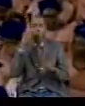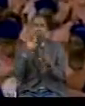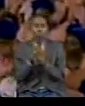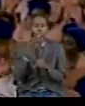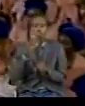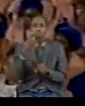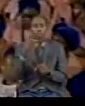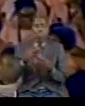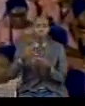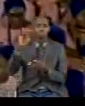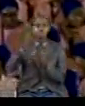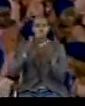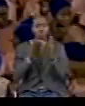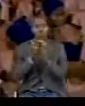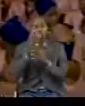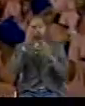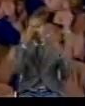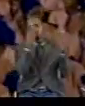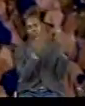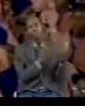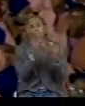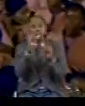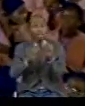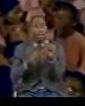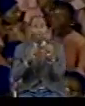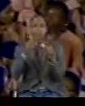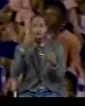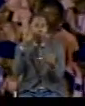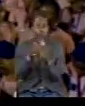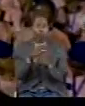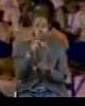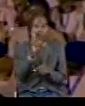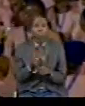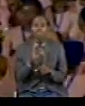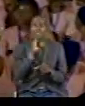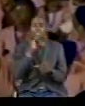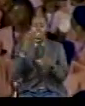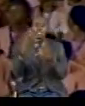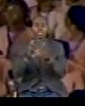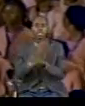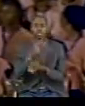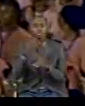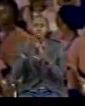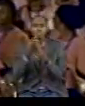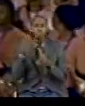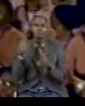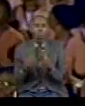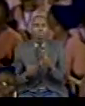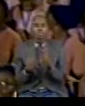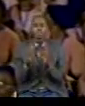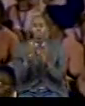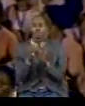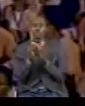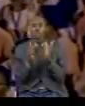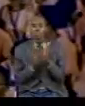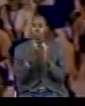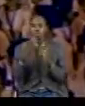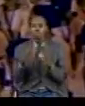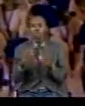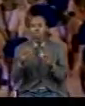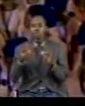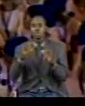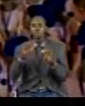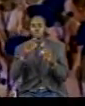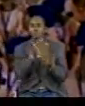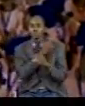promise is taken from the Lord, from the throne, and given unto you